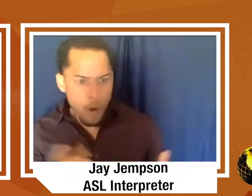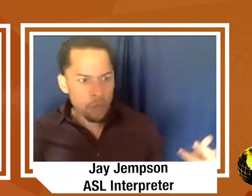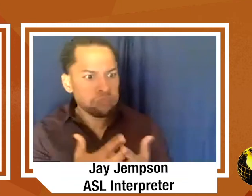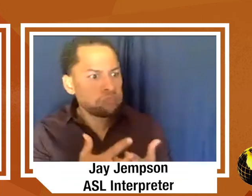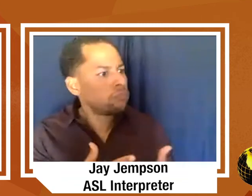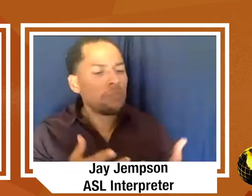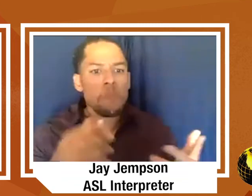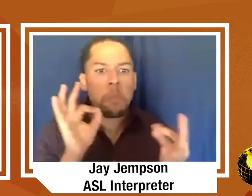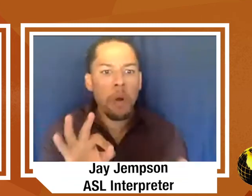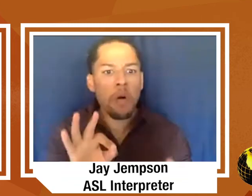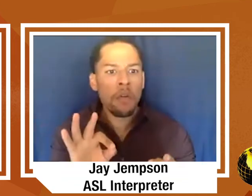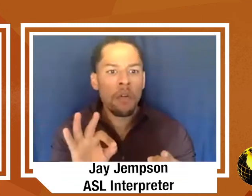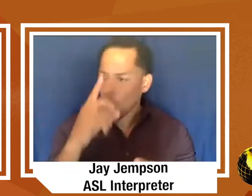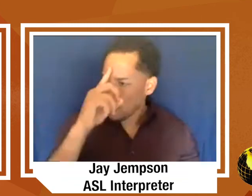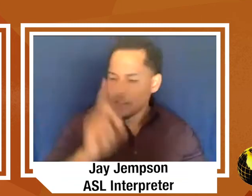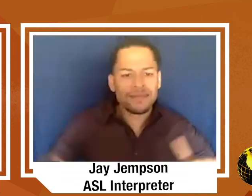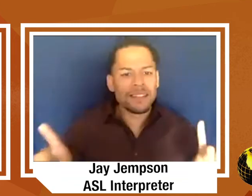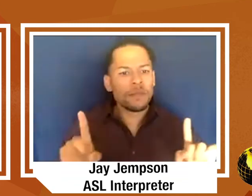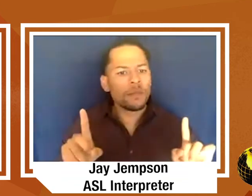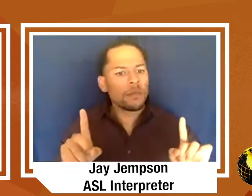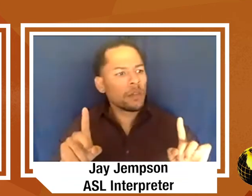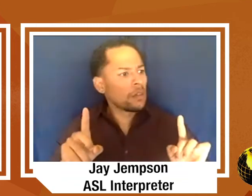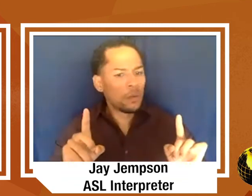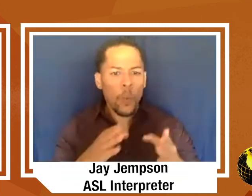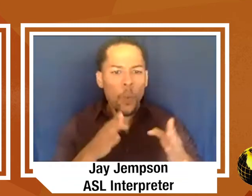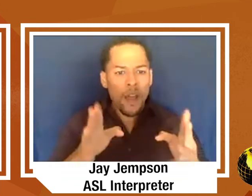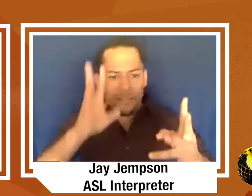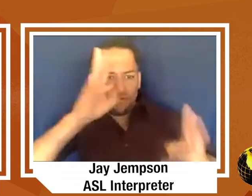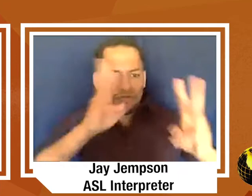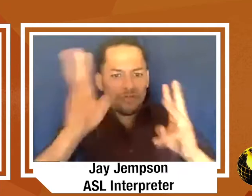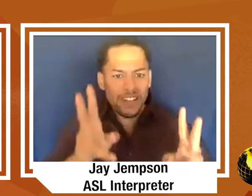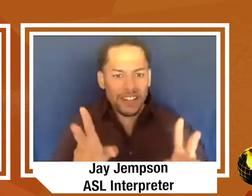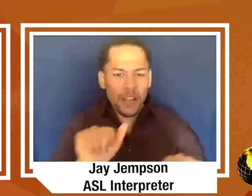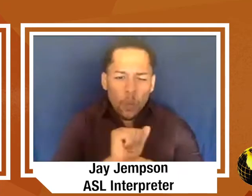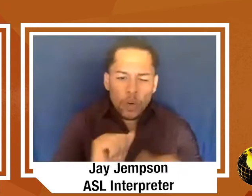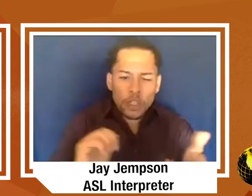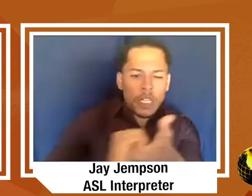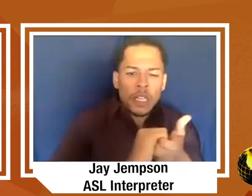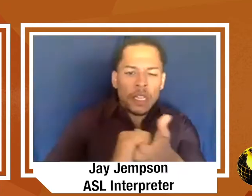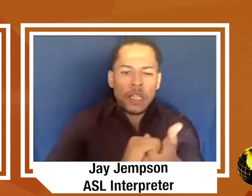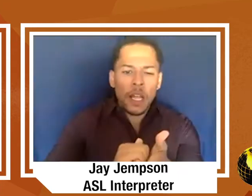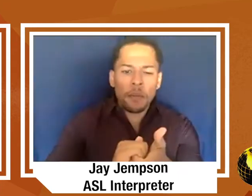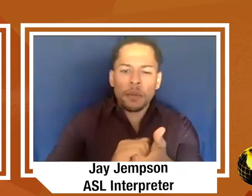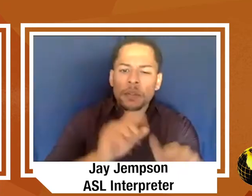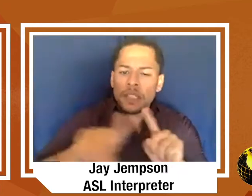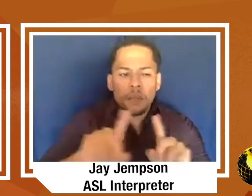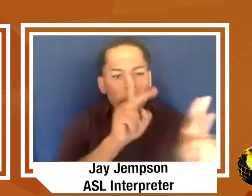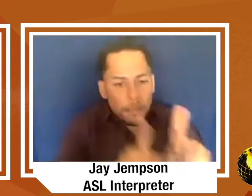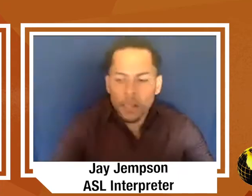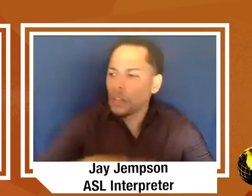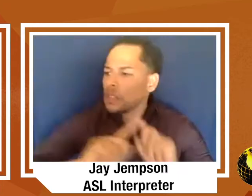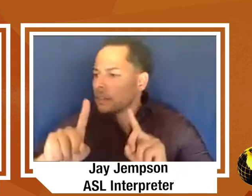know, another avenue, another way for us to create and work collaboratively with other folks,